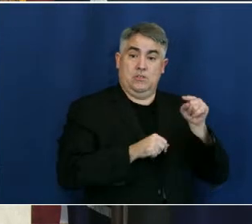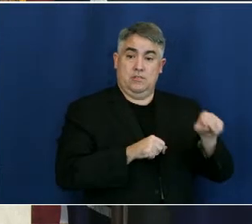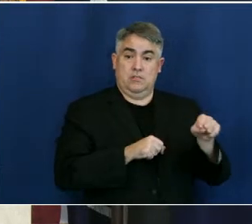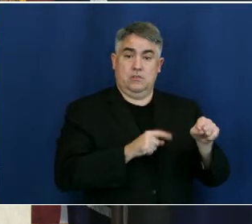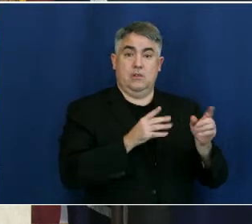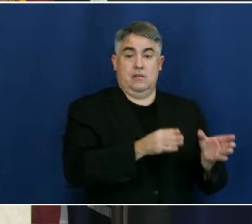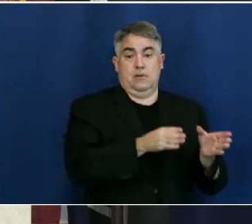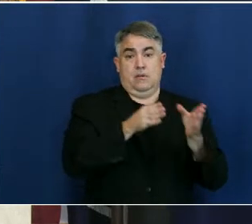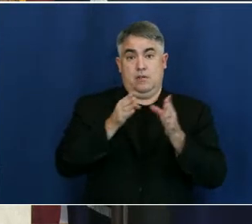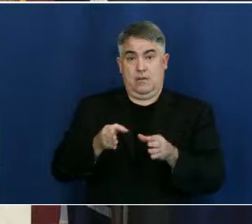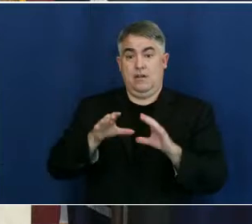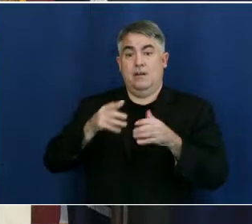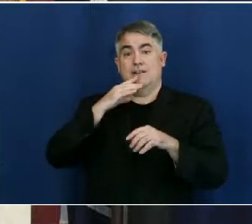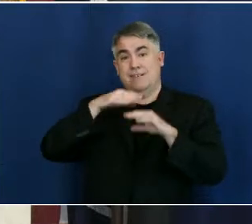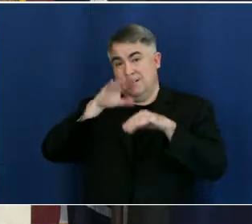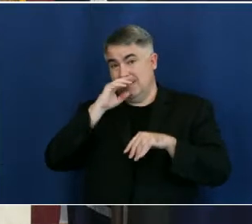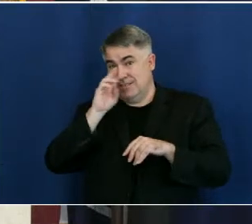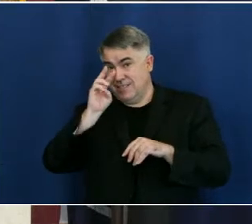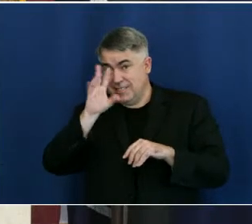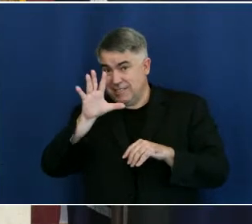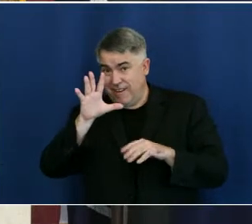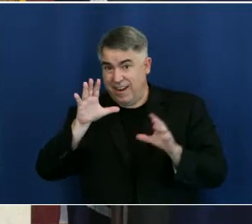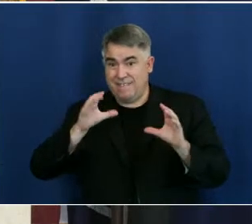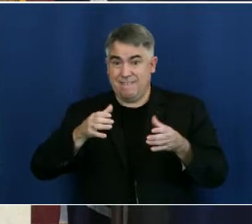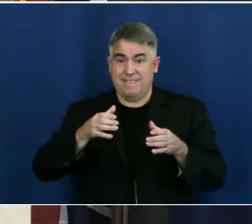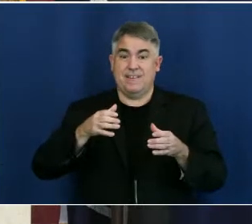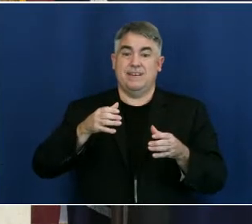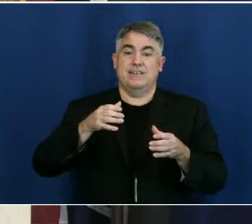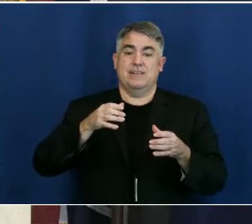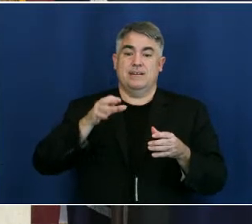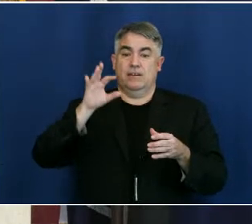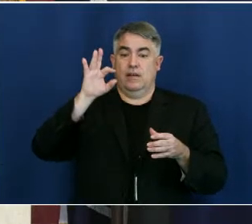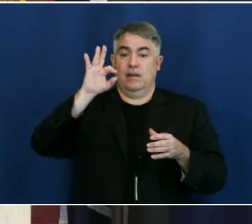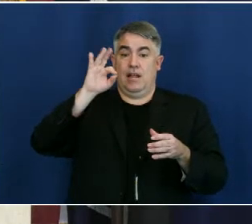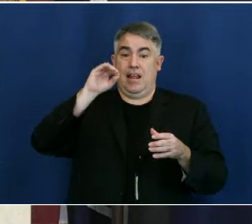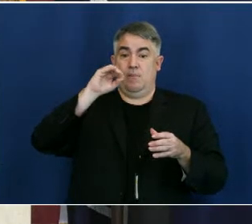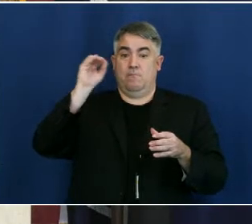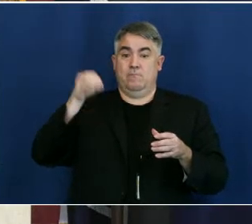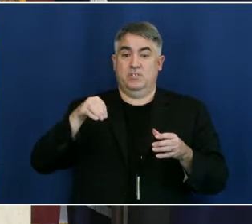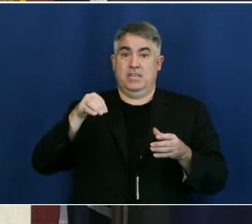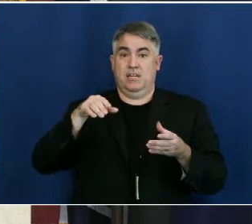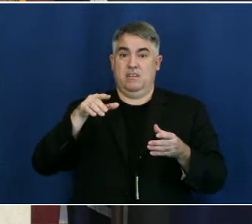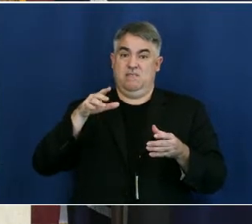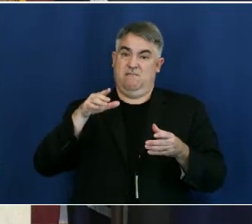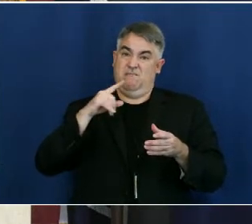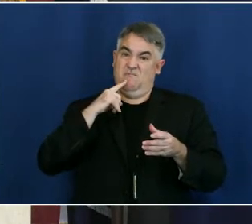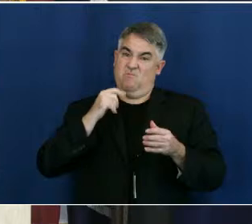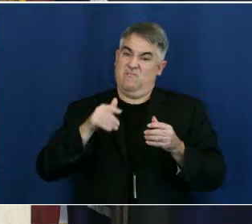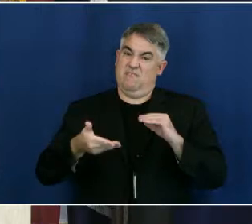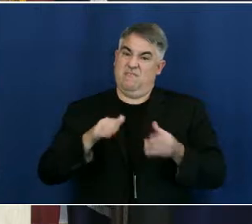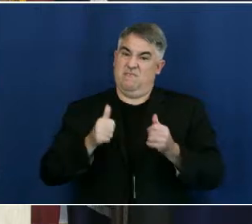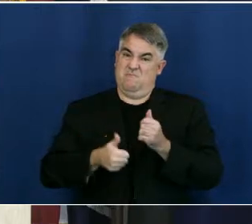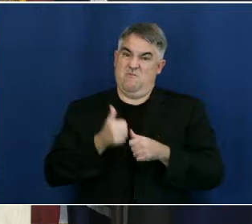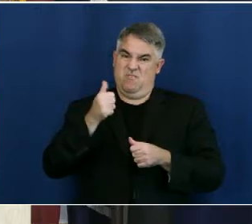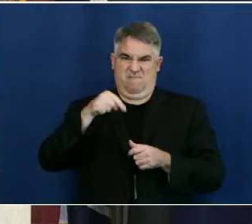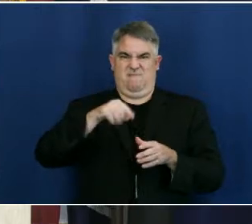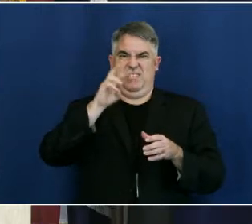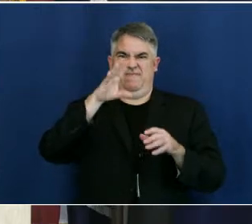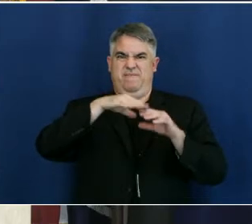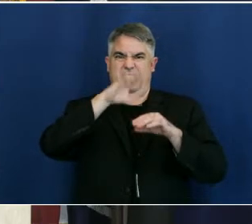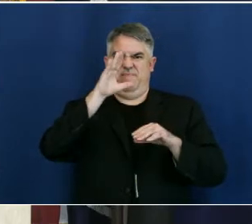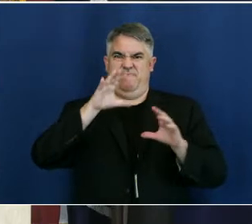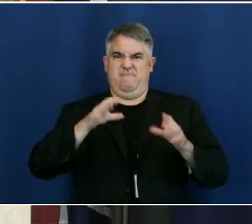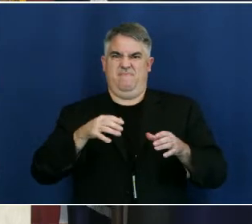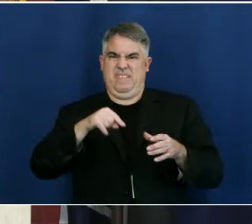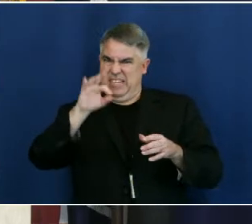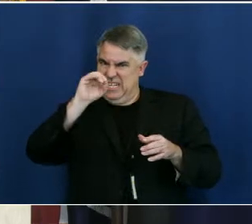deaths, the majority of our hospitalizations. And so for a senior, COVID-19 can be